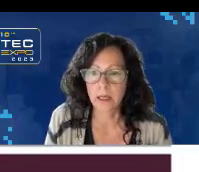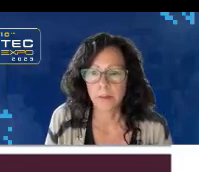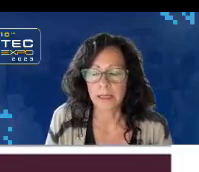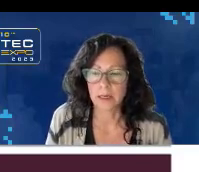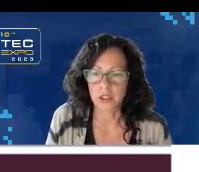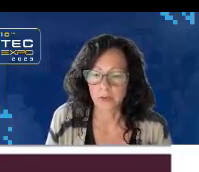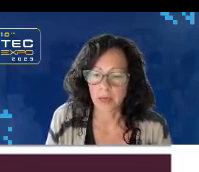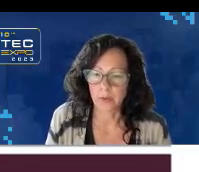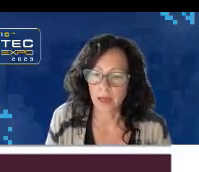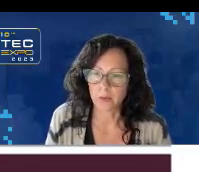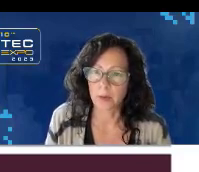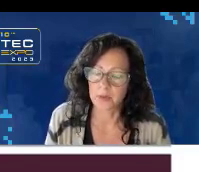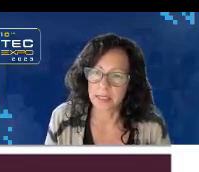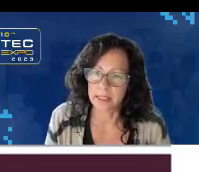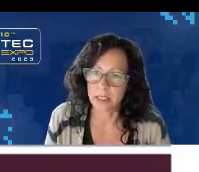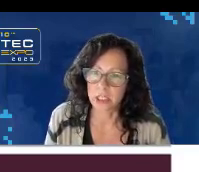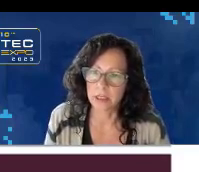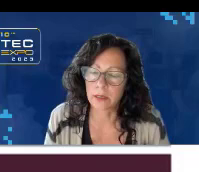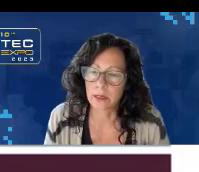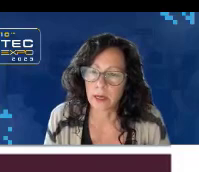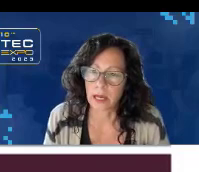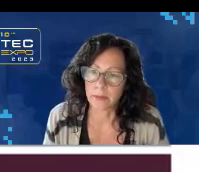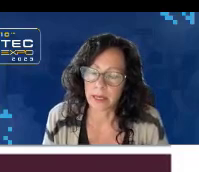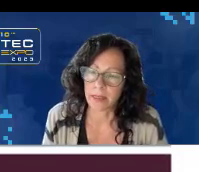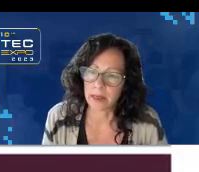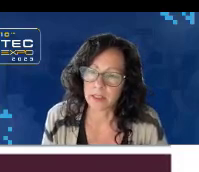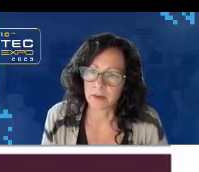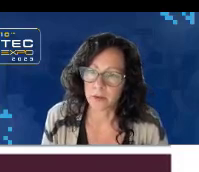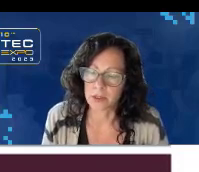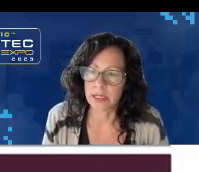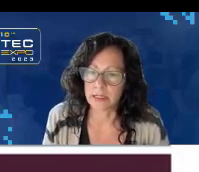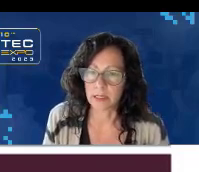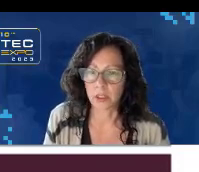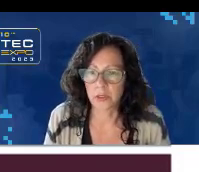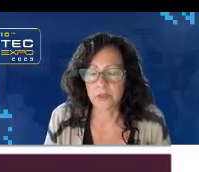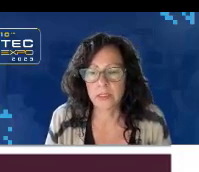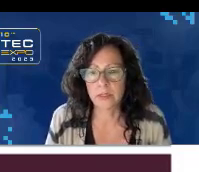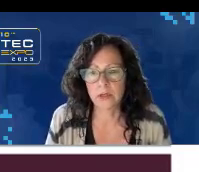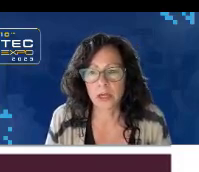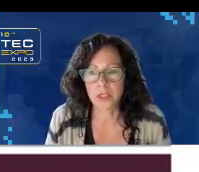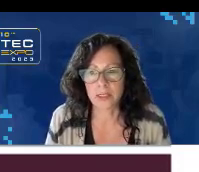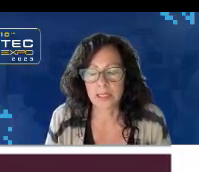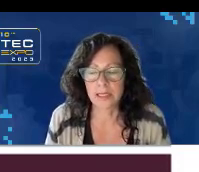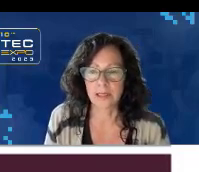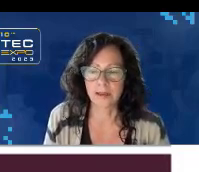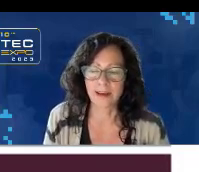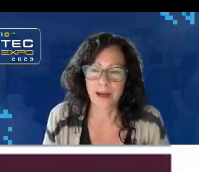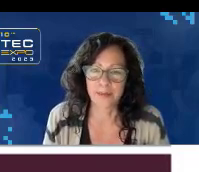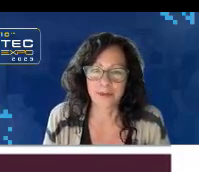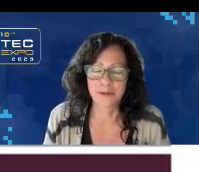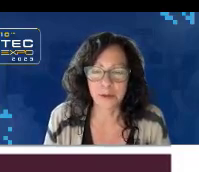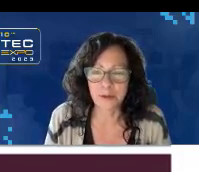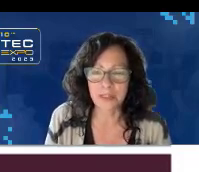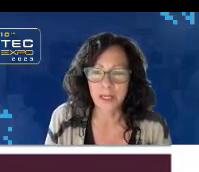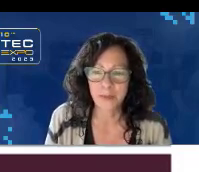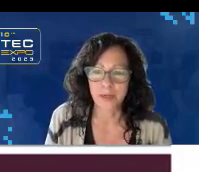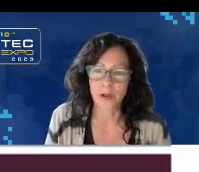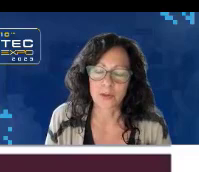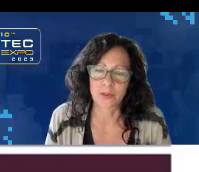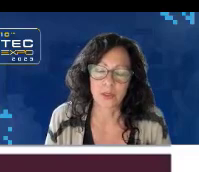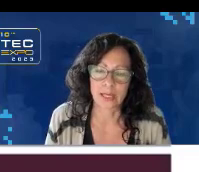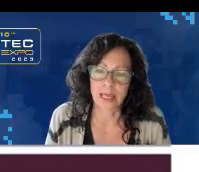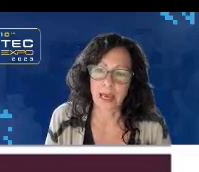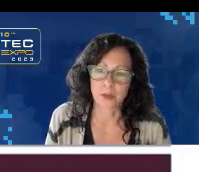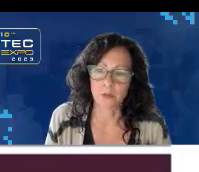design, making sure that we have representation and that diversity is included, not just in photos,